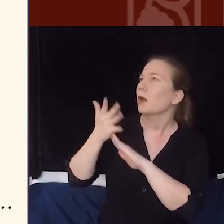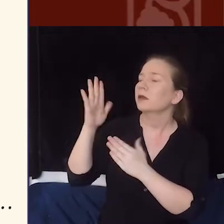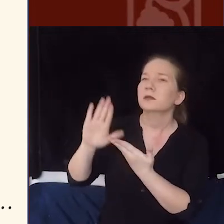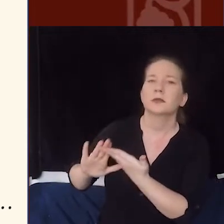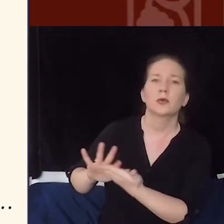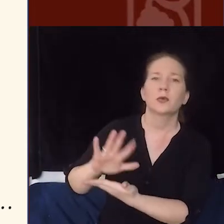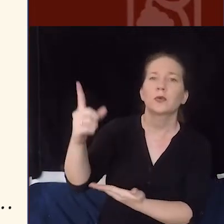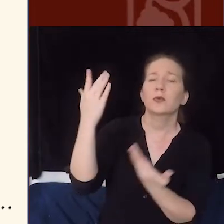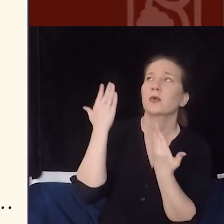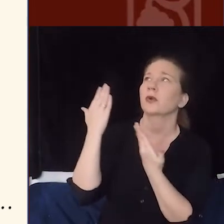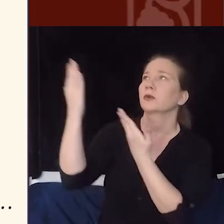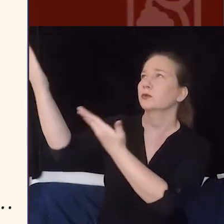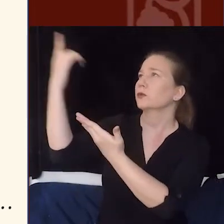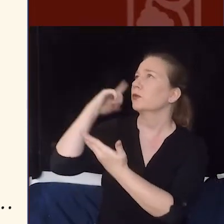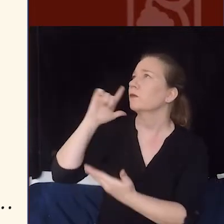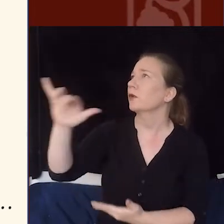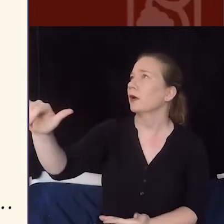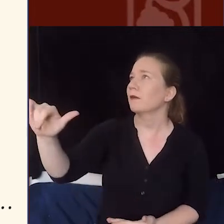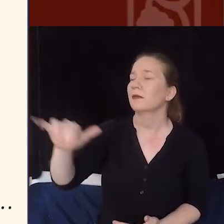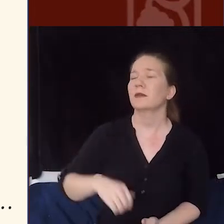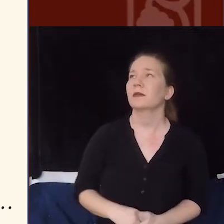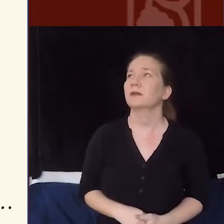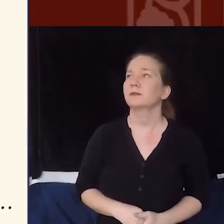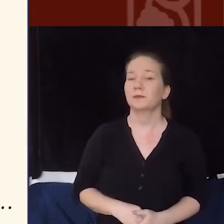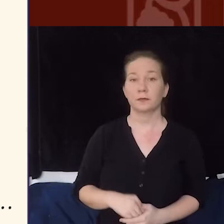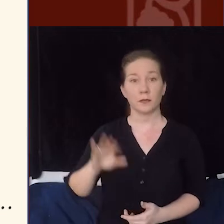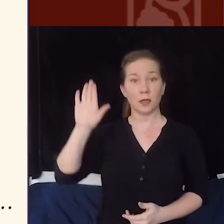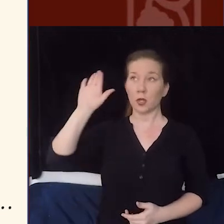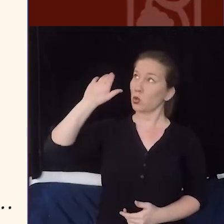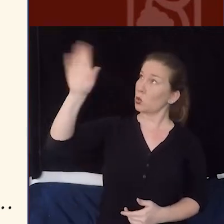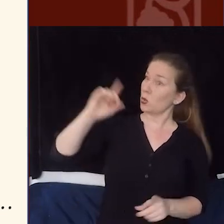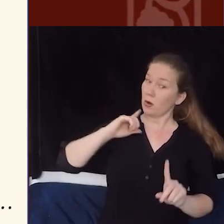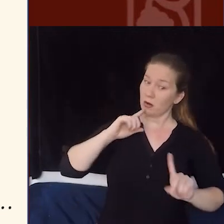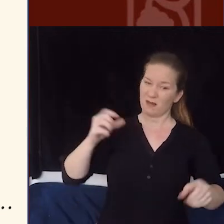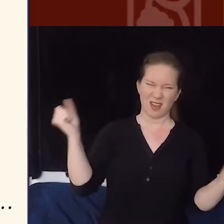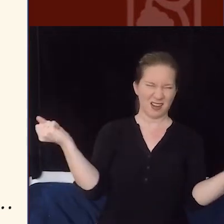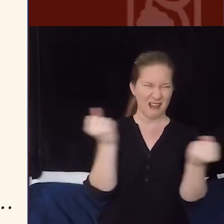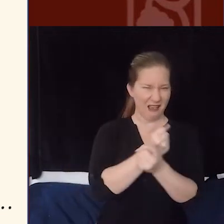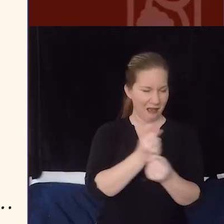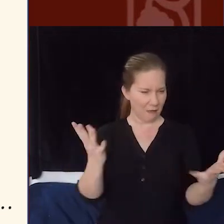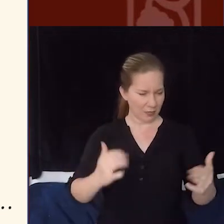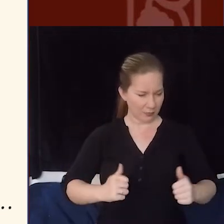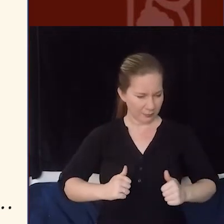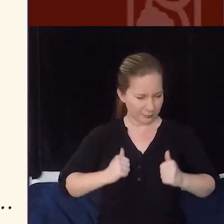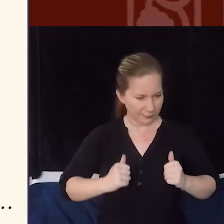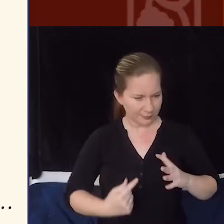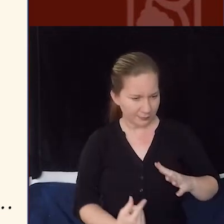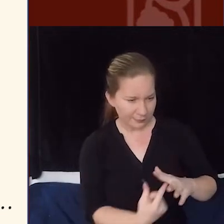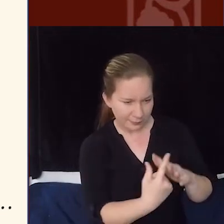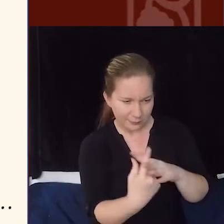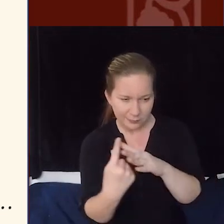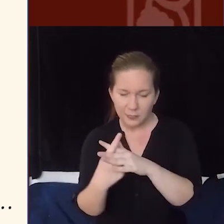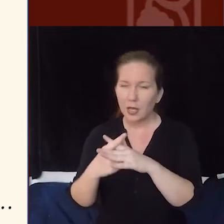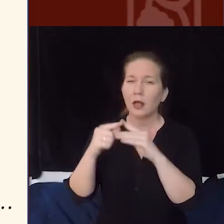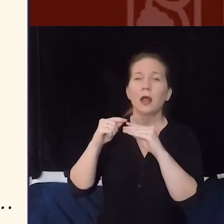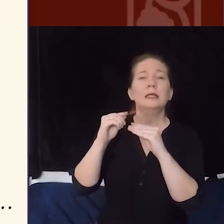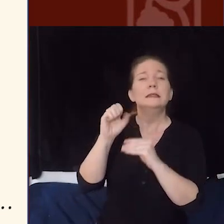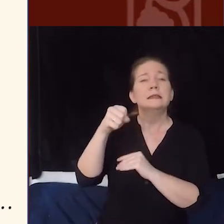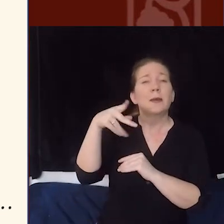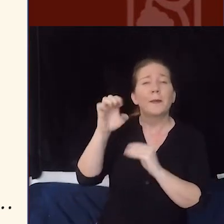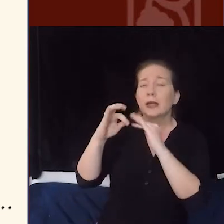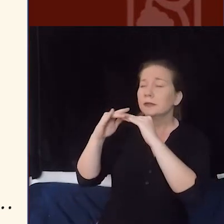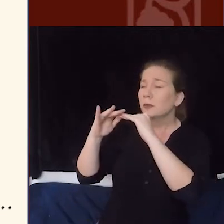you forever and ever. At your command, all things came to be. The vast expanse of interstellar